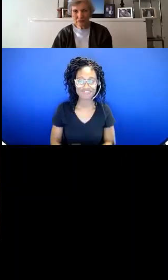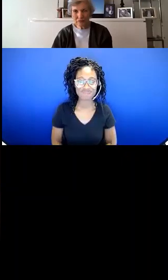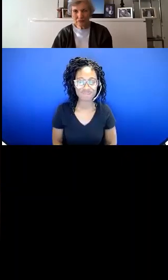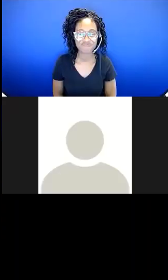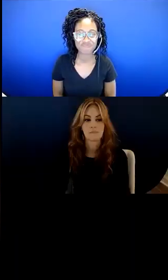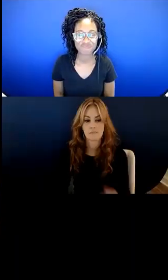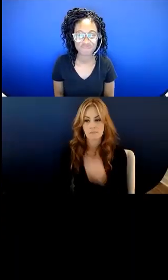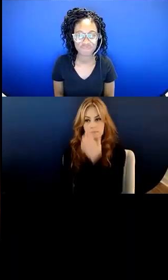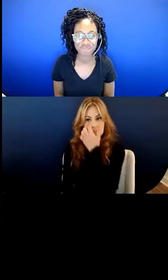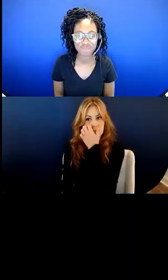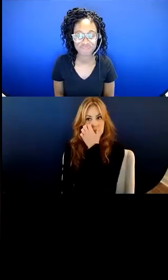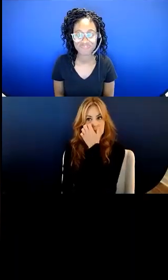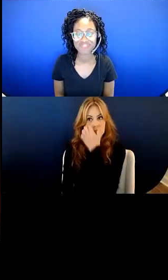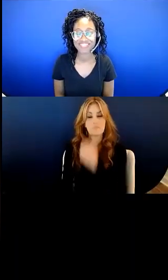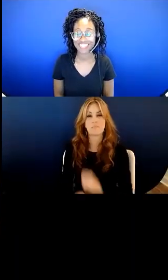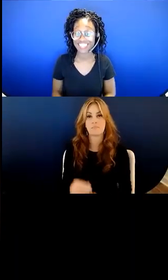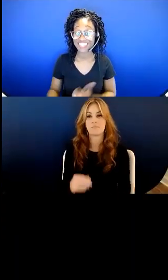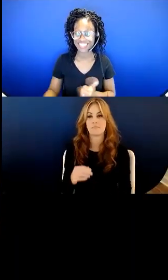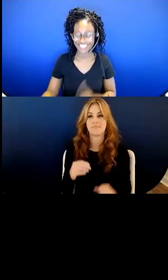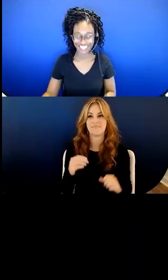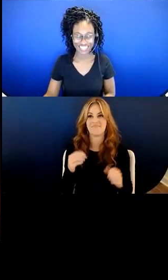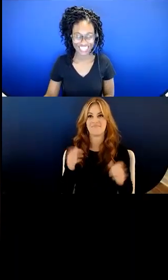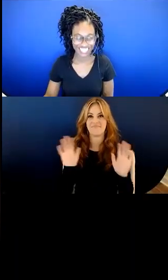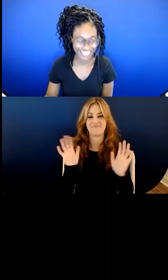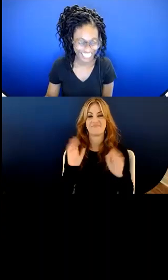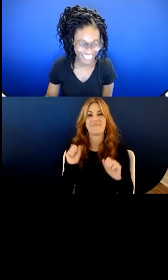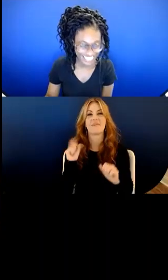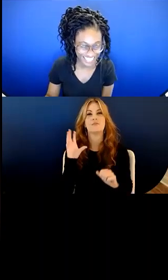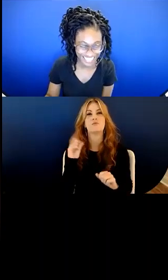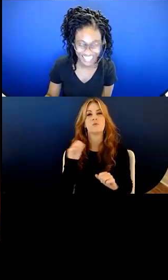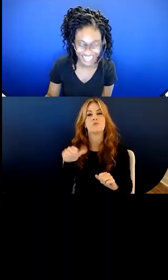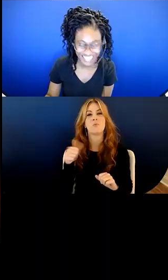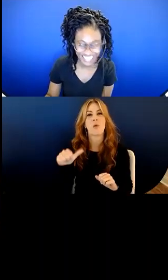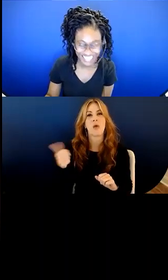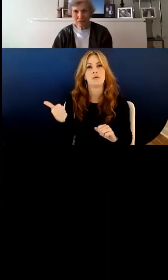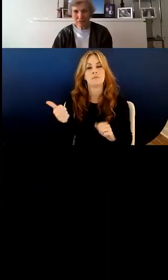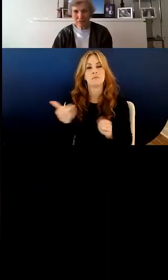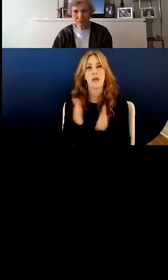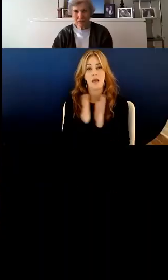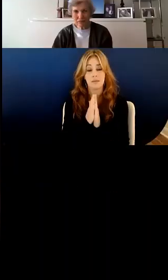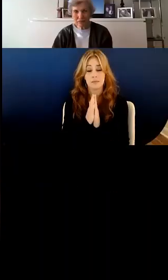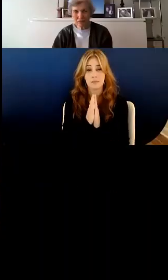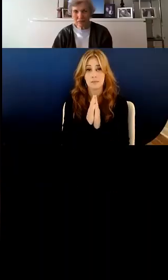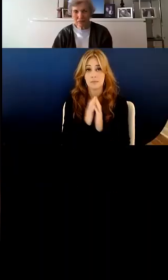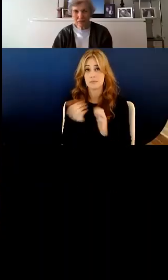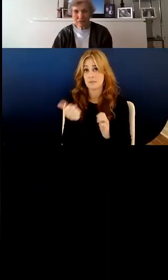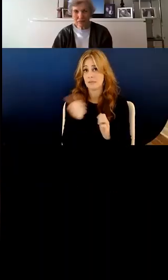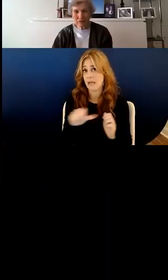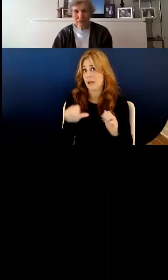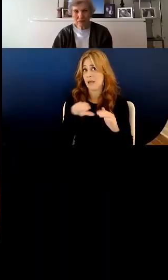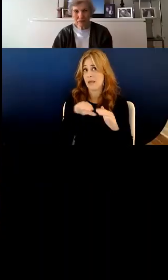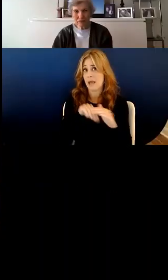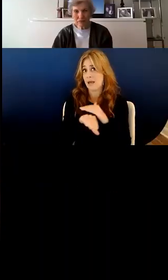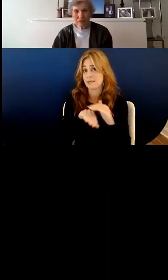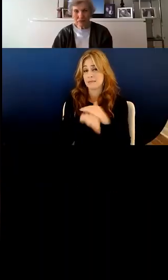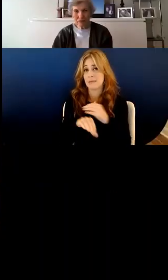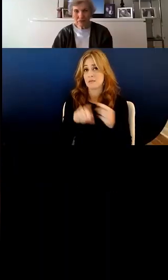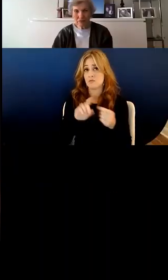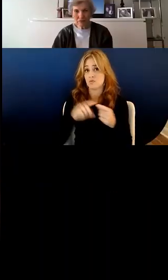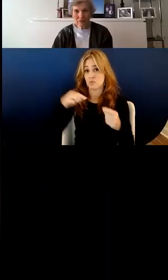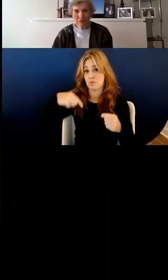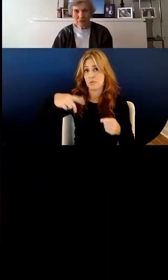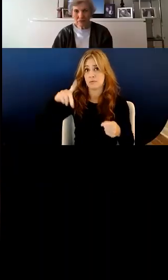Okay, someone else is asking whether there will be any access to this